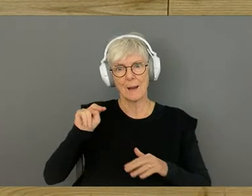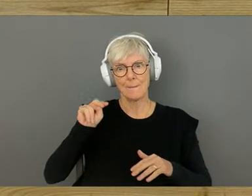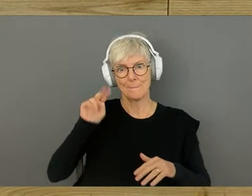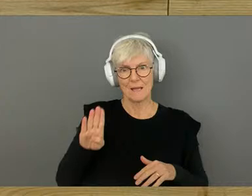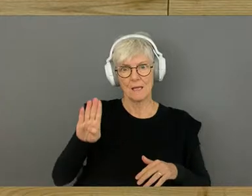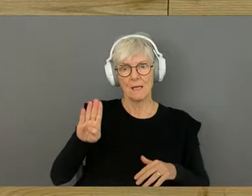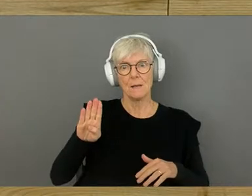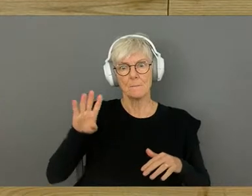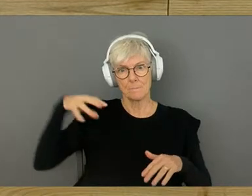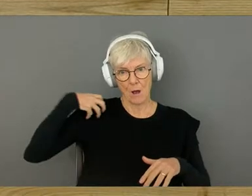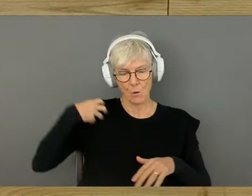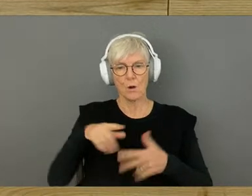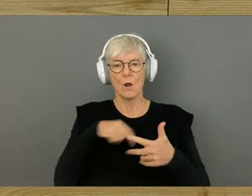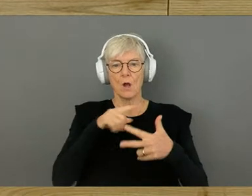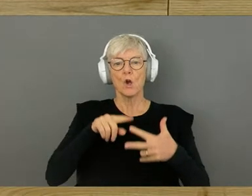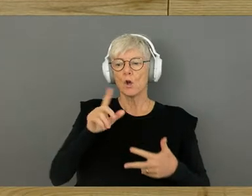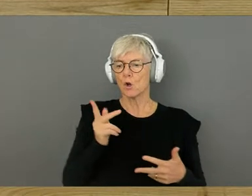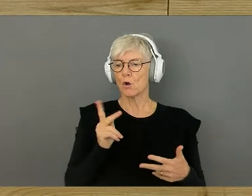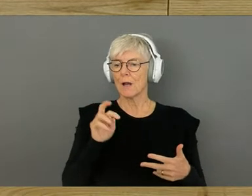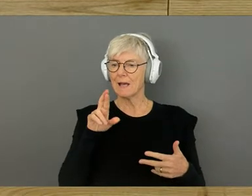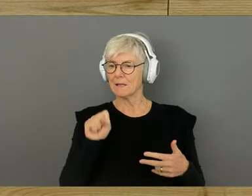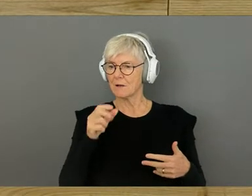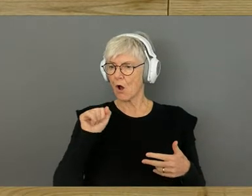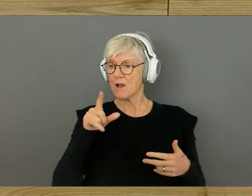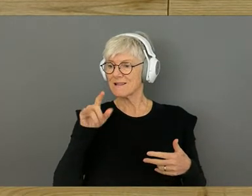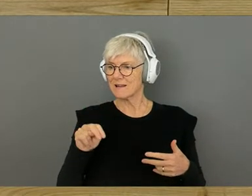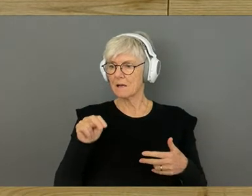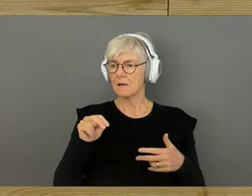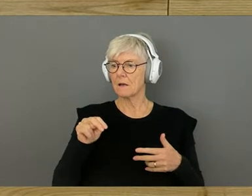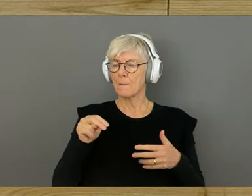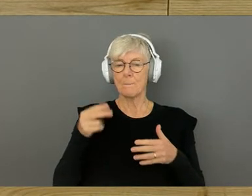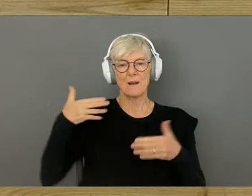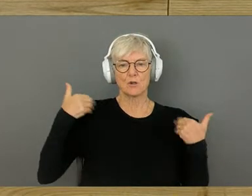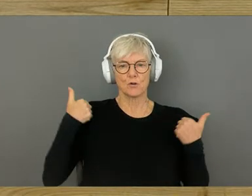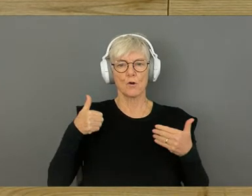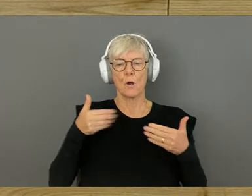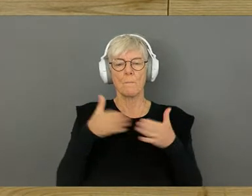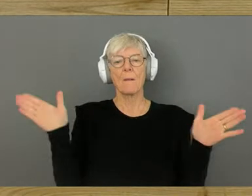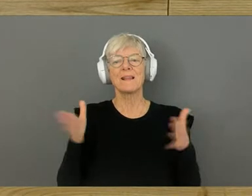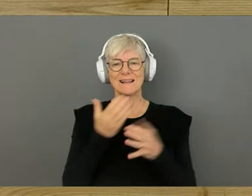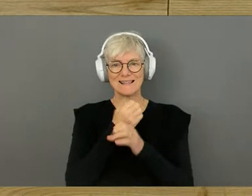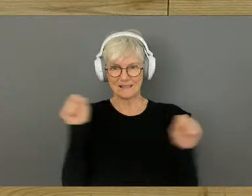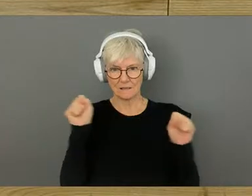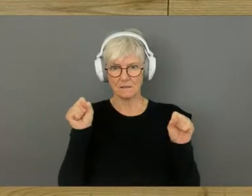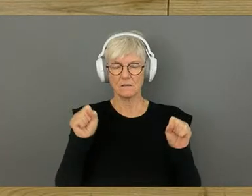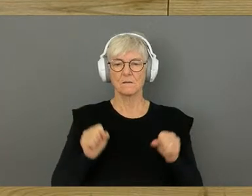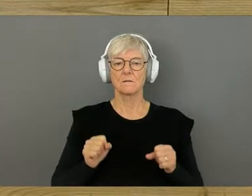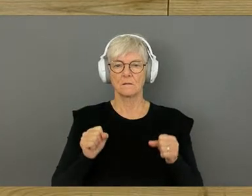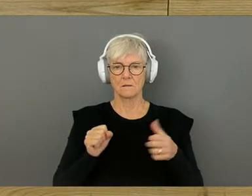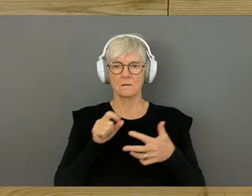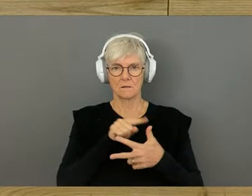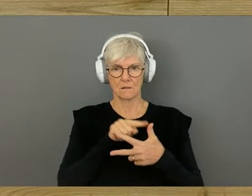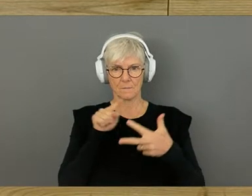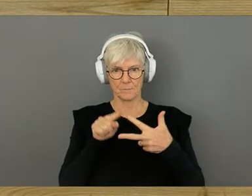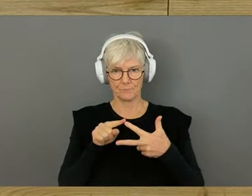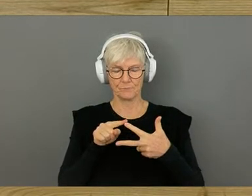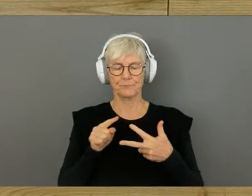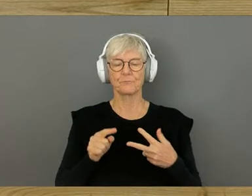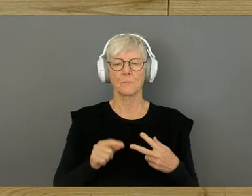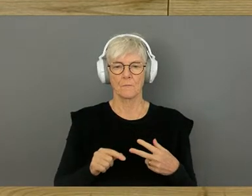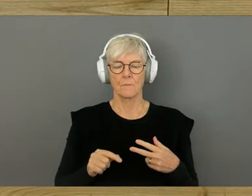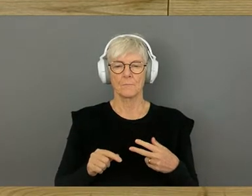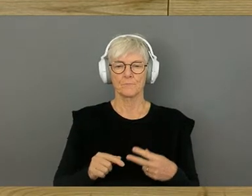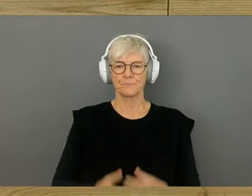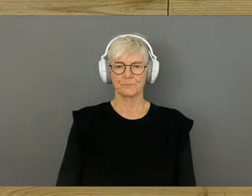Chris Austin, Minister of Public Safety. Les porte-parole aujourd'hui. The spokesperson today, in the following